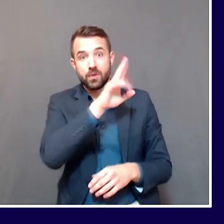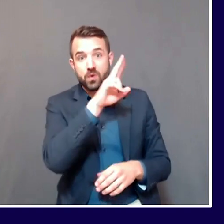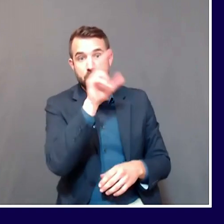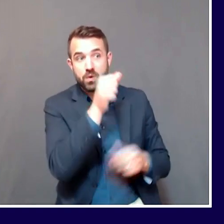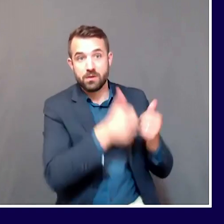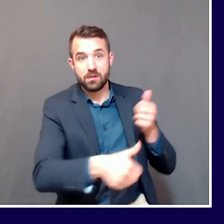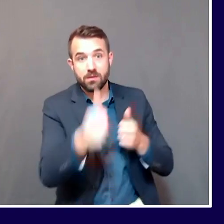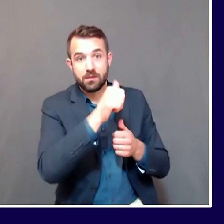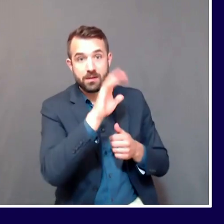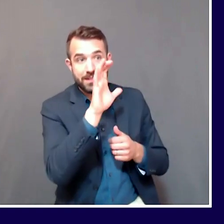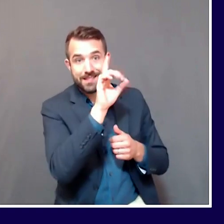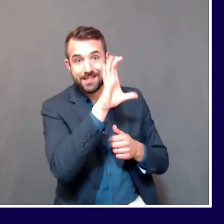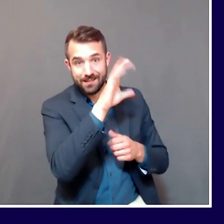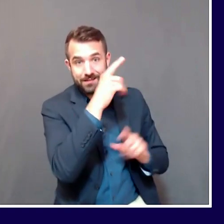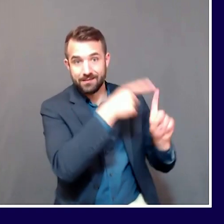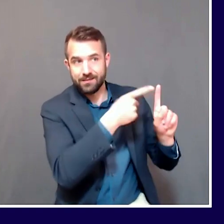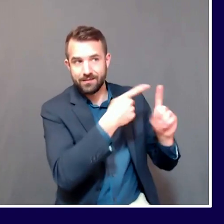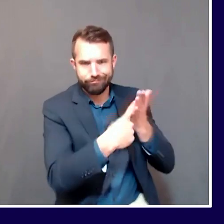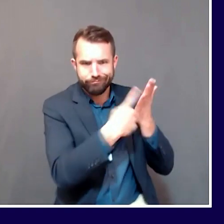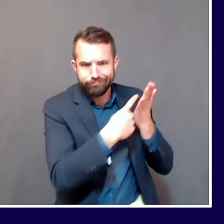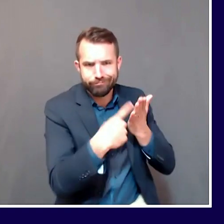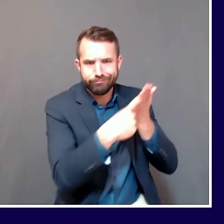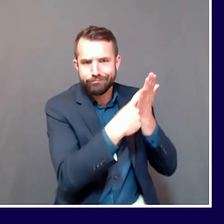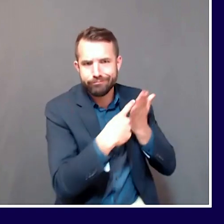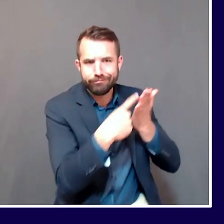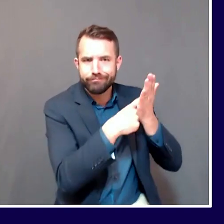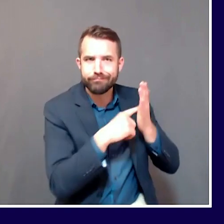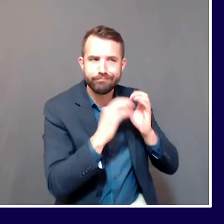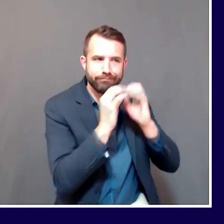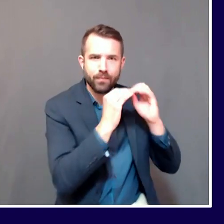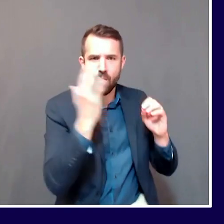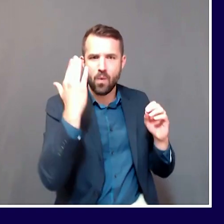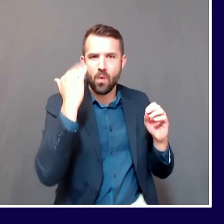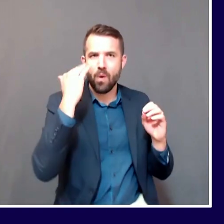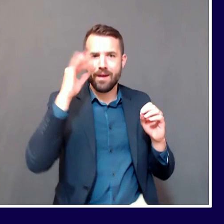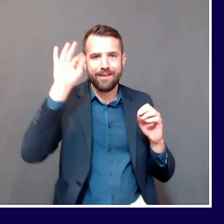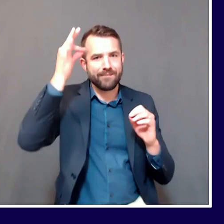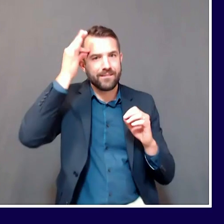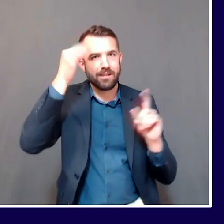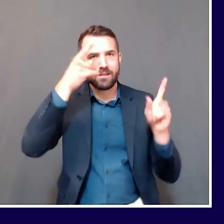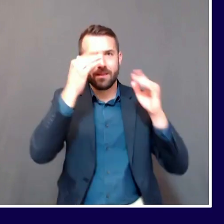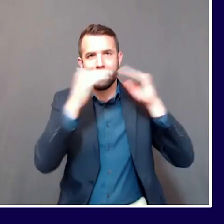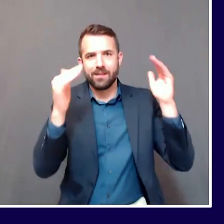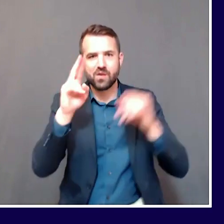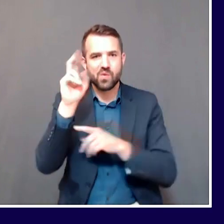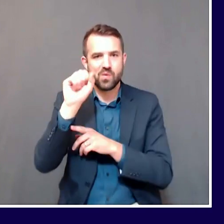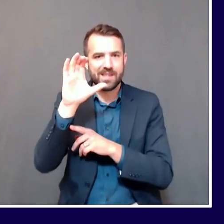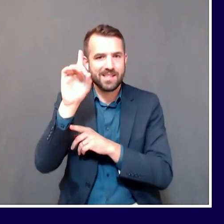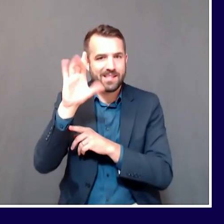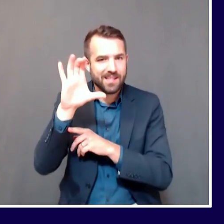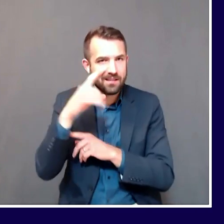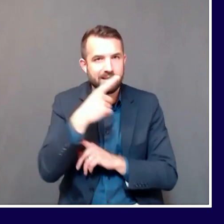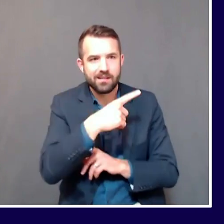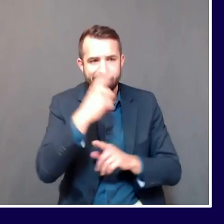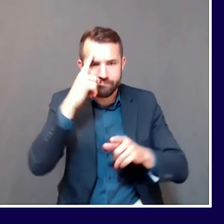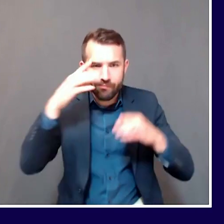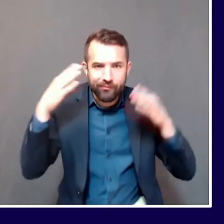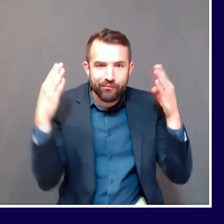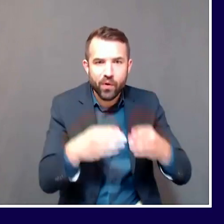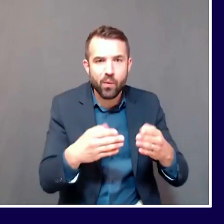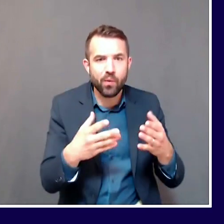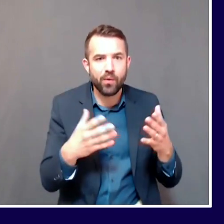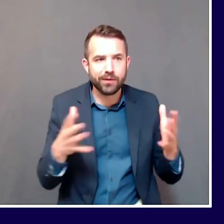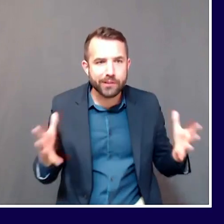now the US CDC is looking at taking a more national approach to boosting childhood immunizations. But we're working